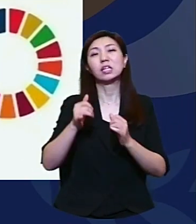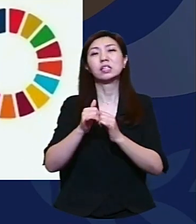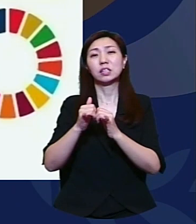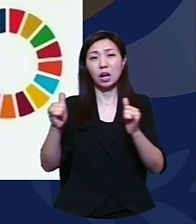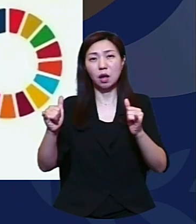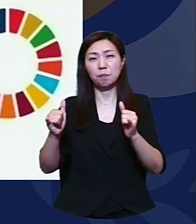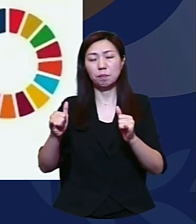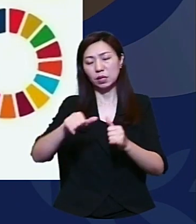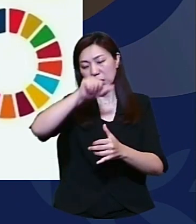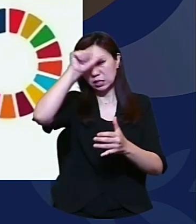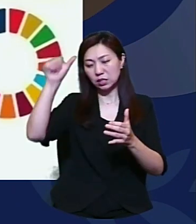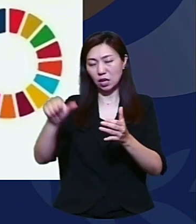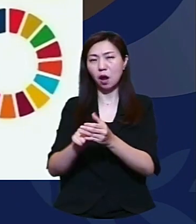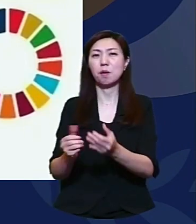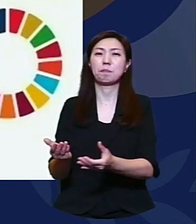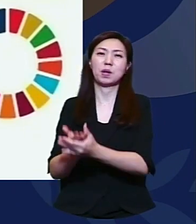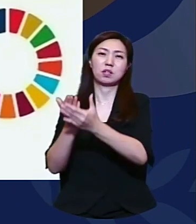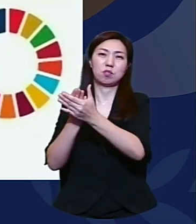poorly connected.